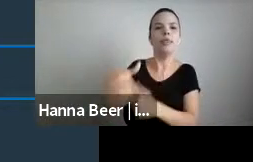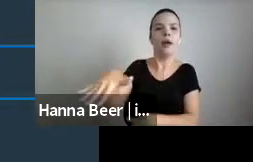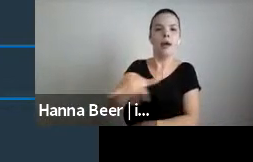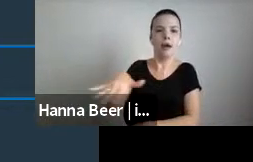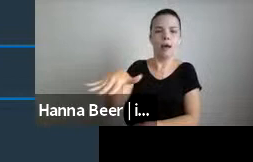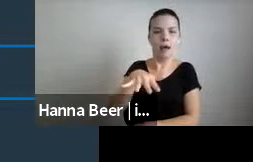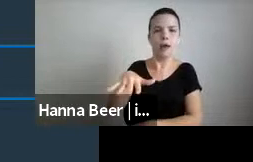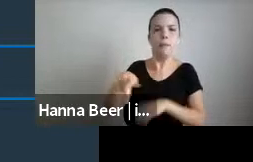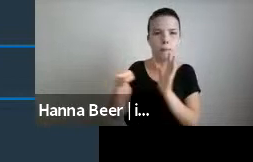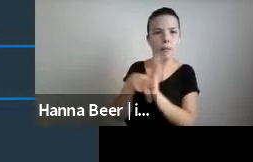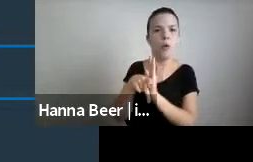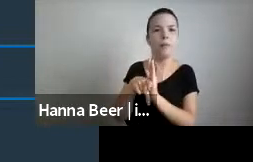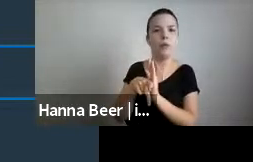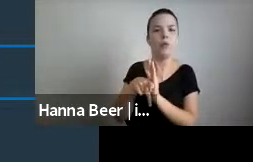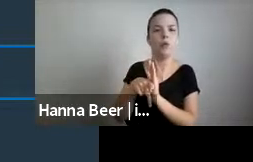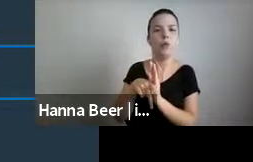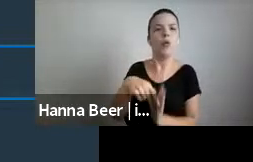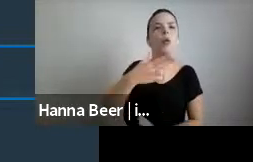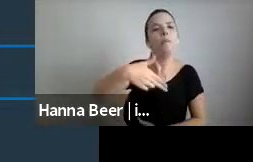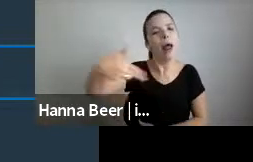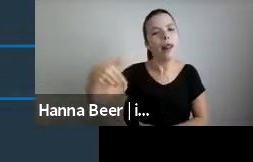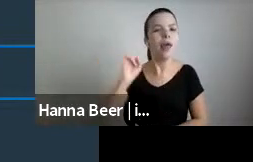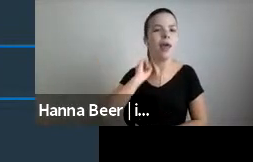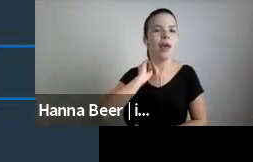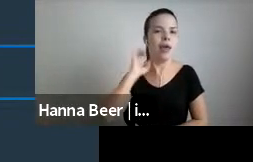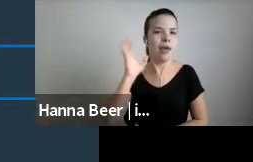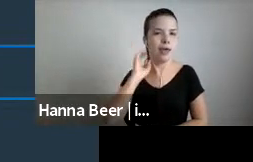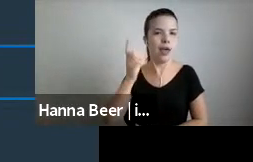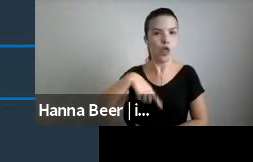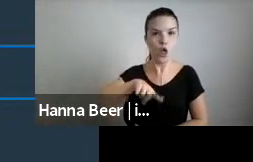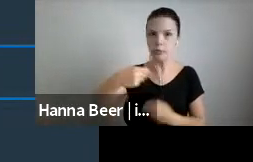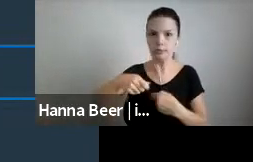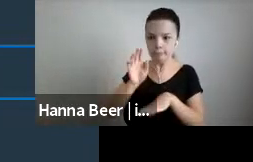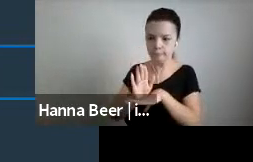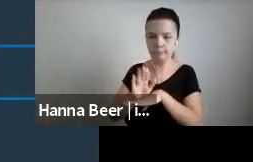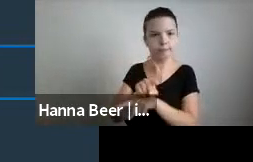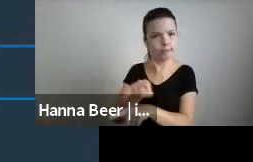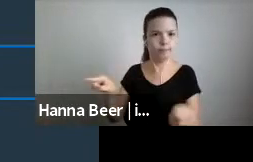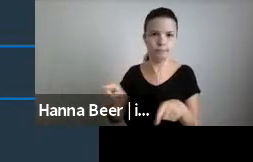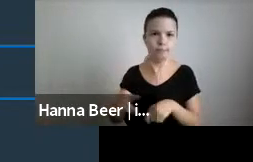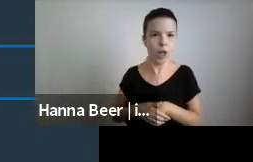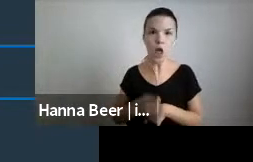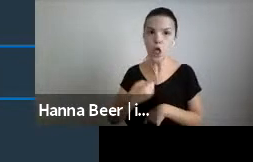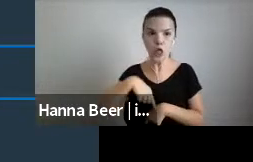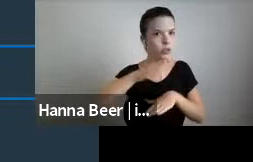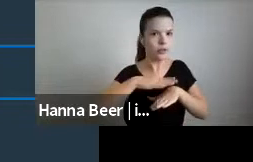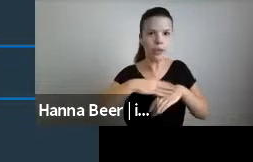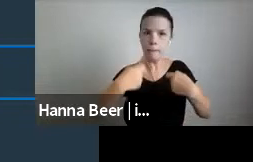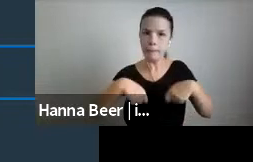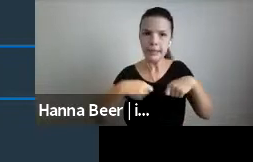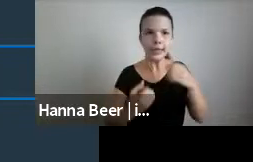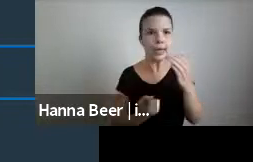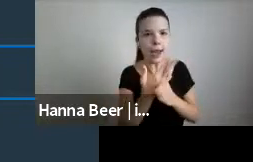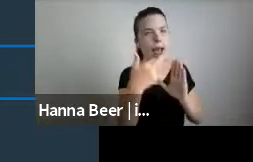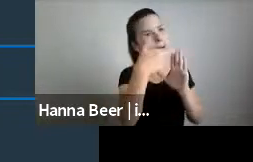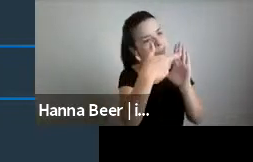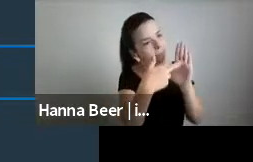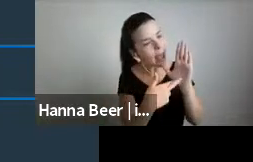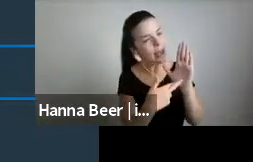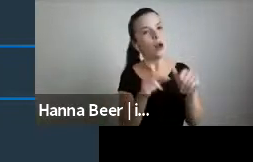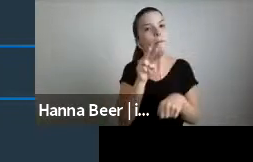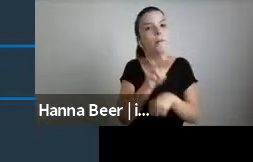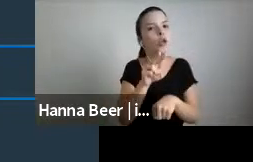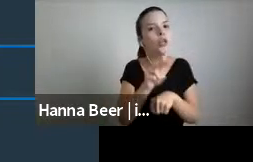know, I think things like sustainability and the 1/3 time and space rules, you know, where you protect 1/3 of